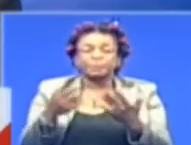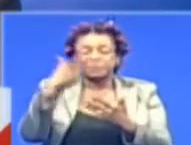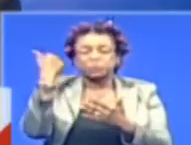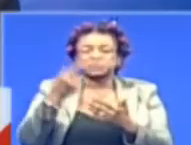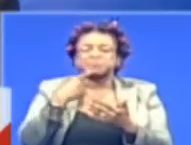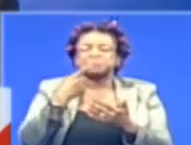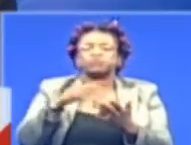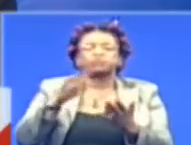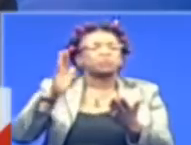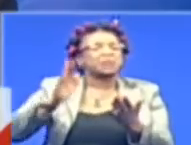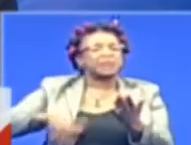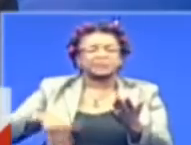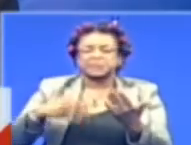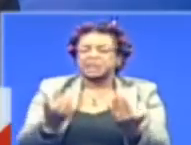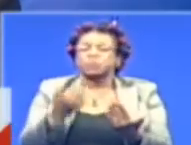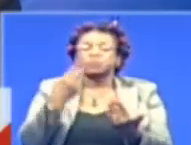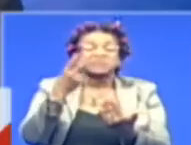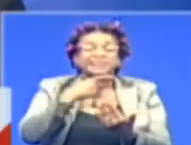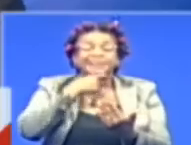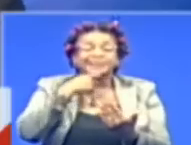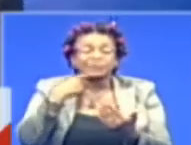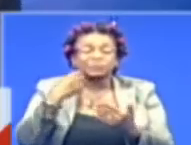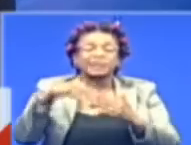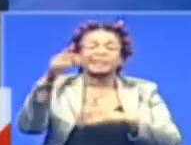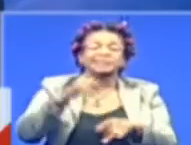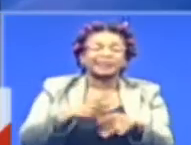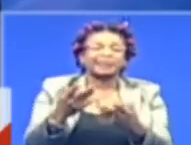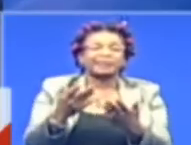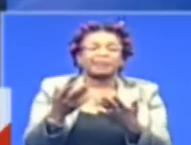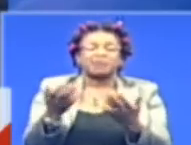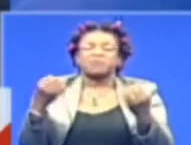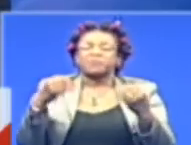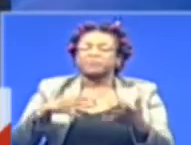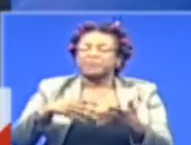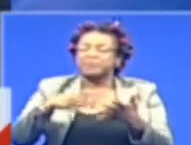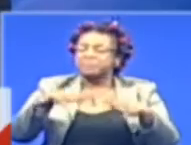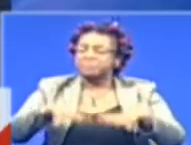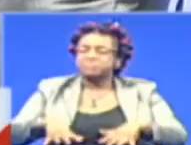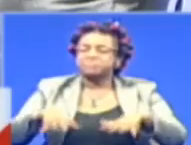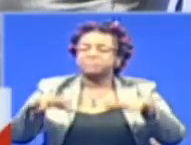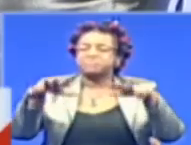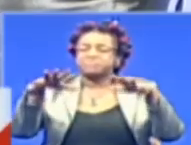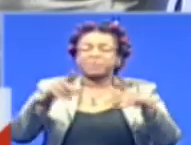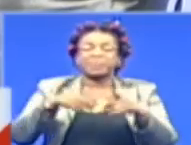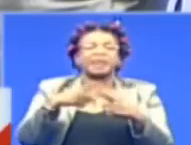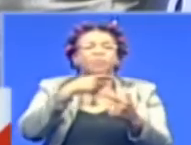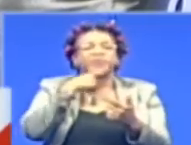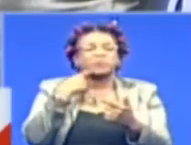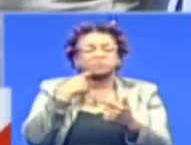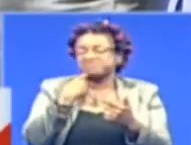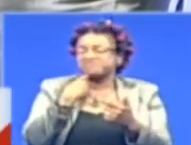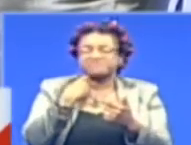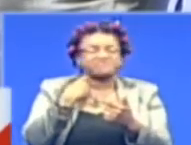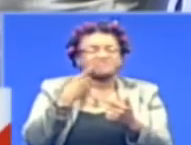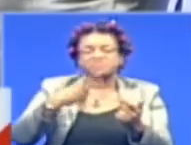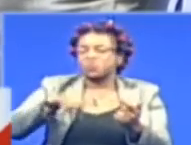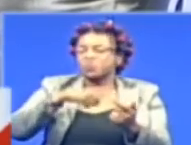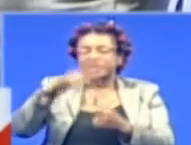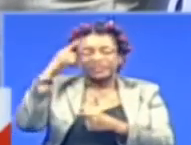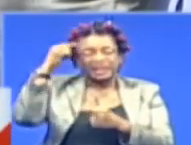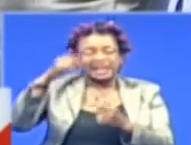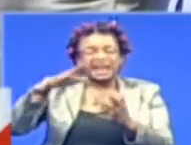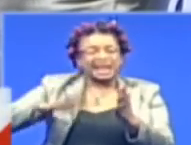already heading towards, we're seeing drought, the next thing we're seeing is floods, and then we're back to droughts again. Well, from where we sit, it's not too late. The most important thing is the